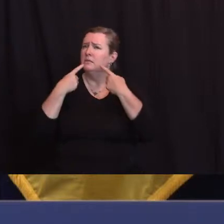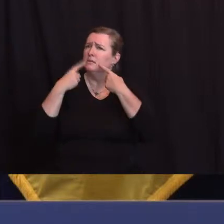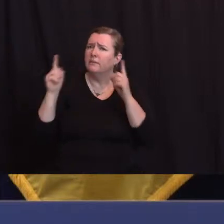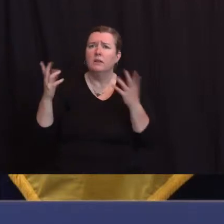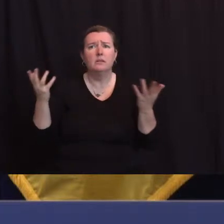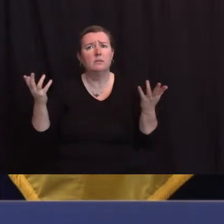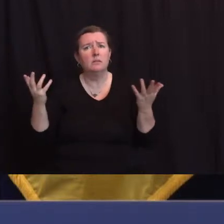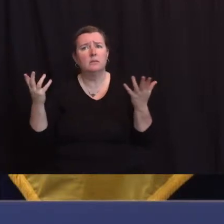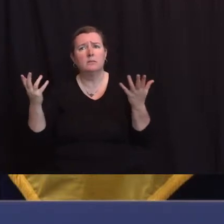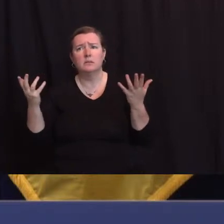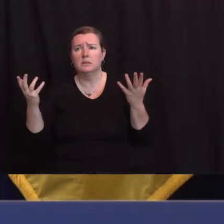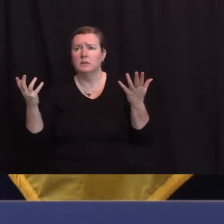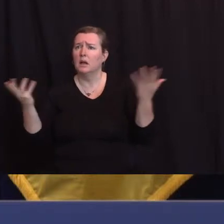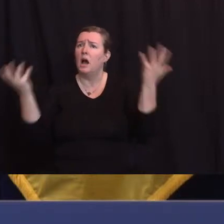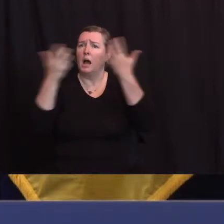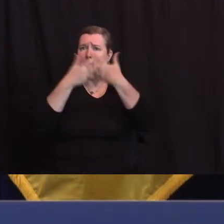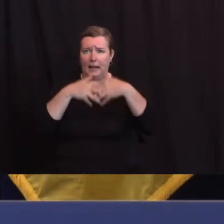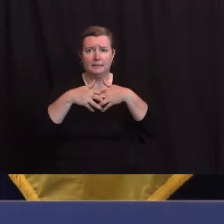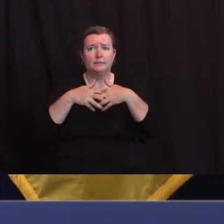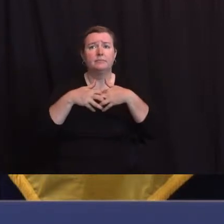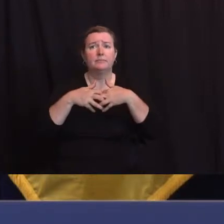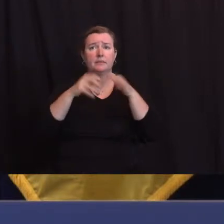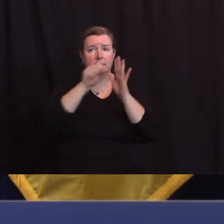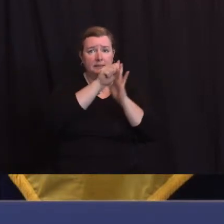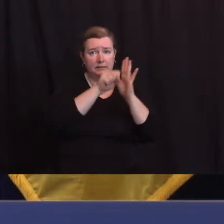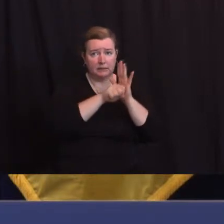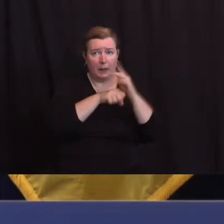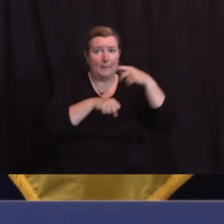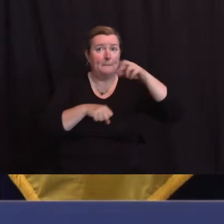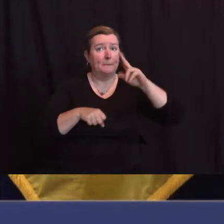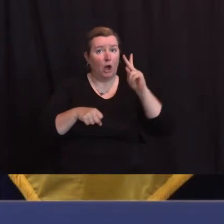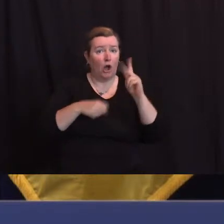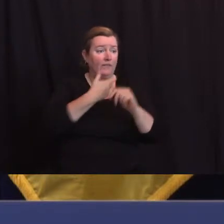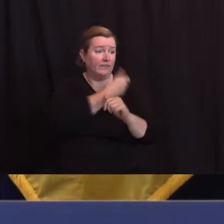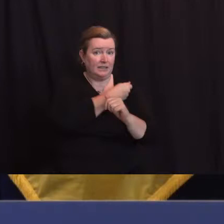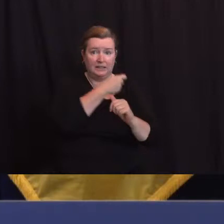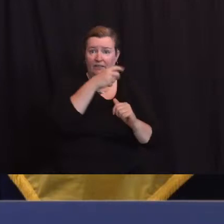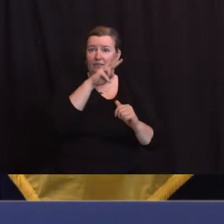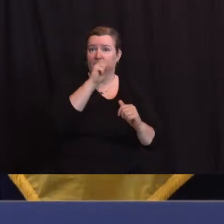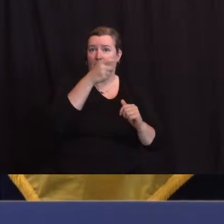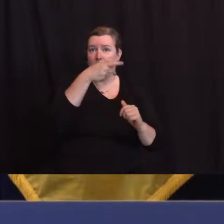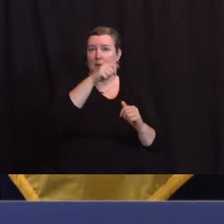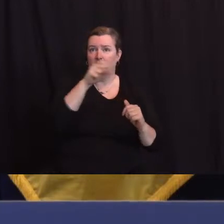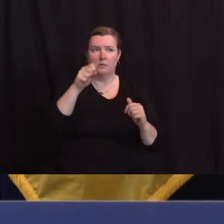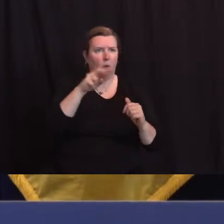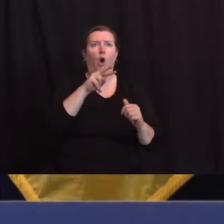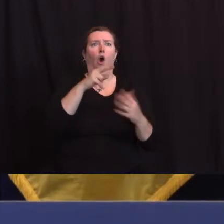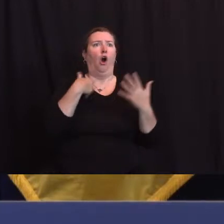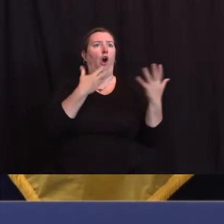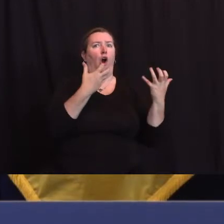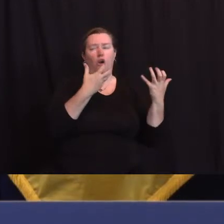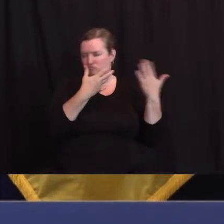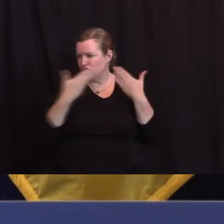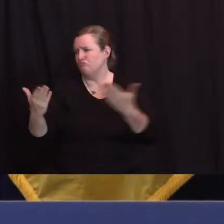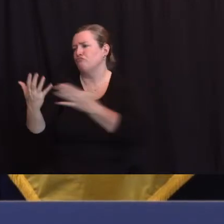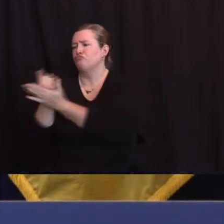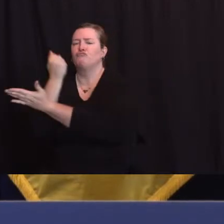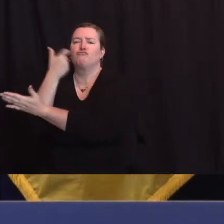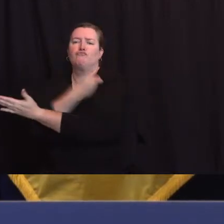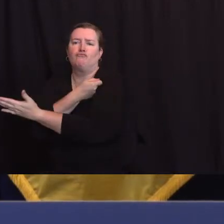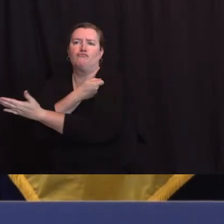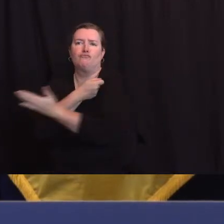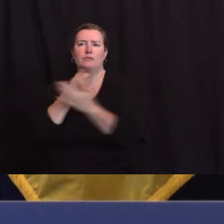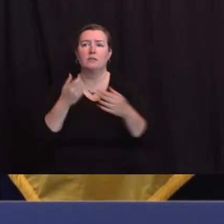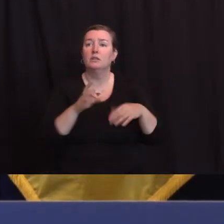like the state park Vax Pass, or some other campaign we've run. Faith leaders, hugely